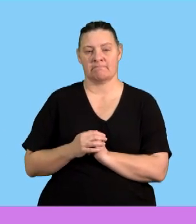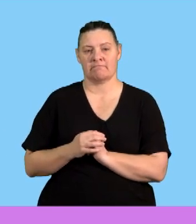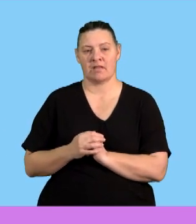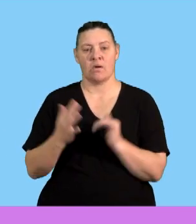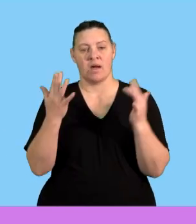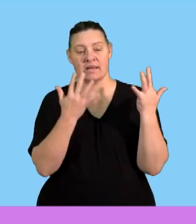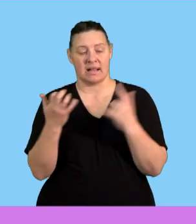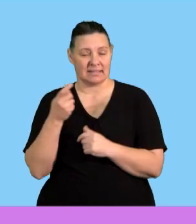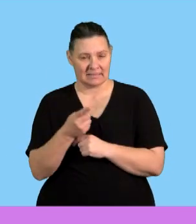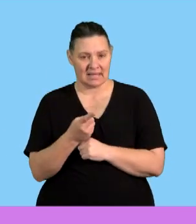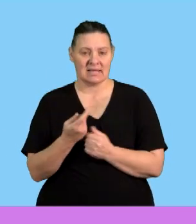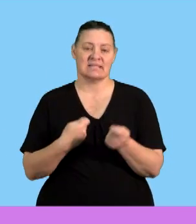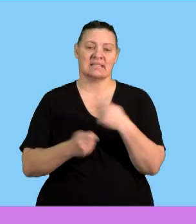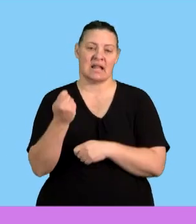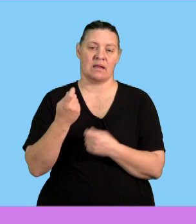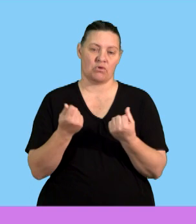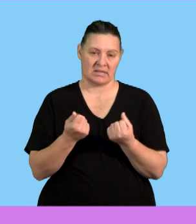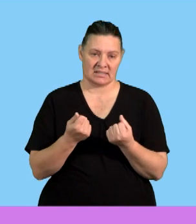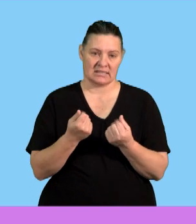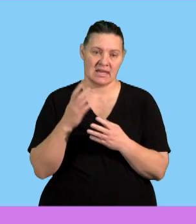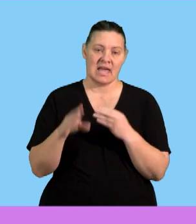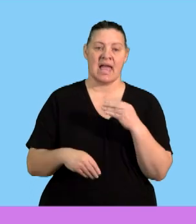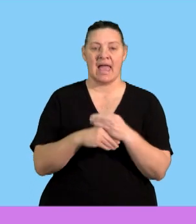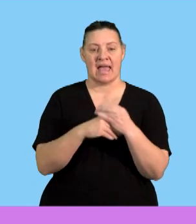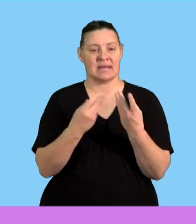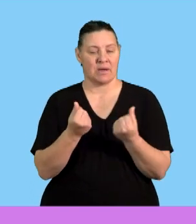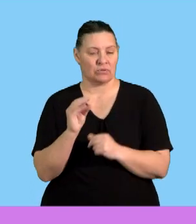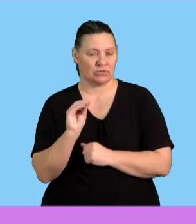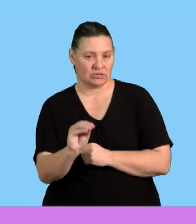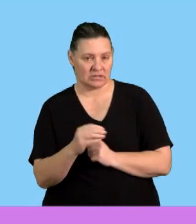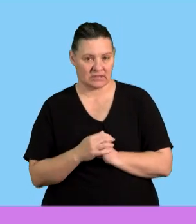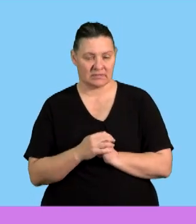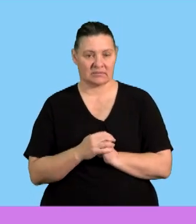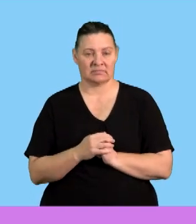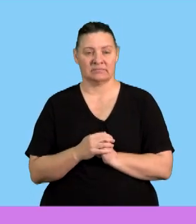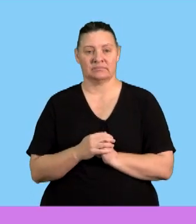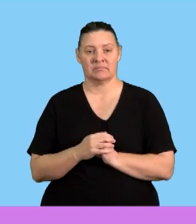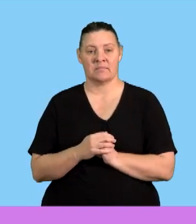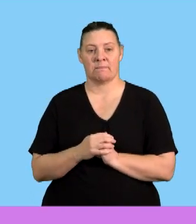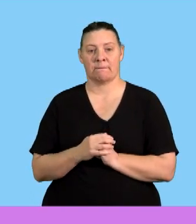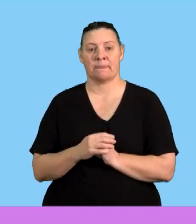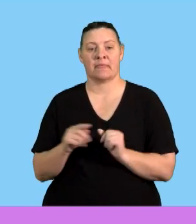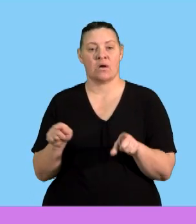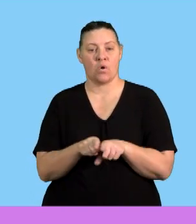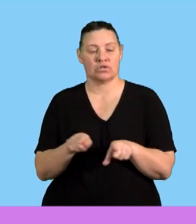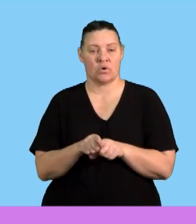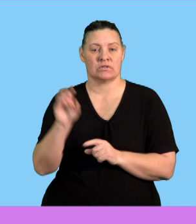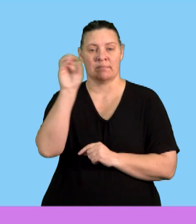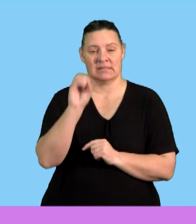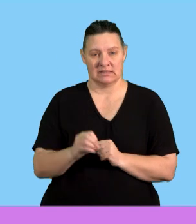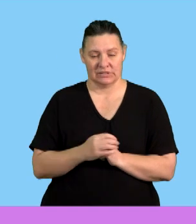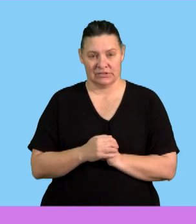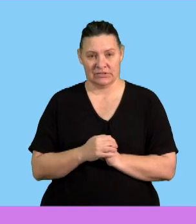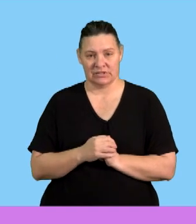We calculated the selling price by adding an amount and also a